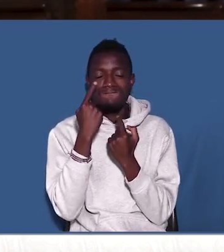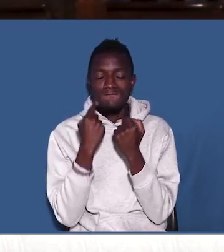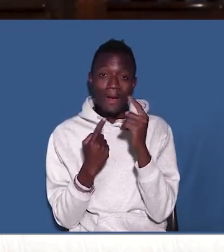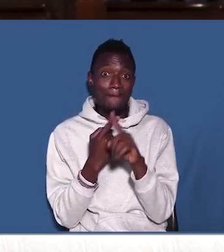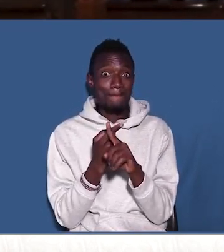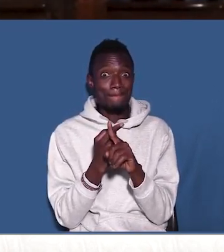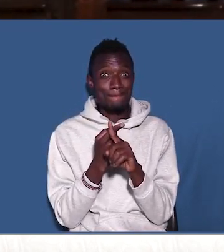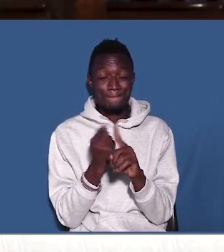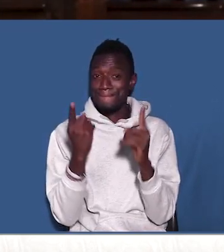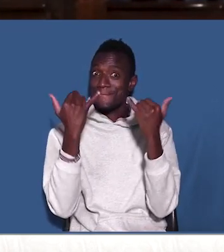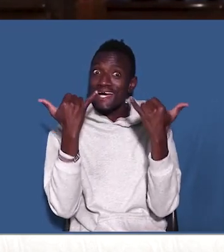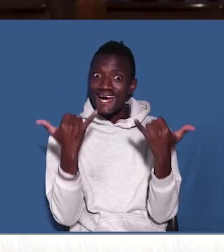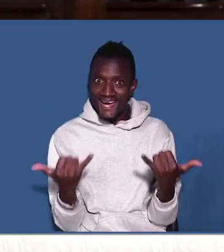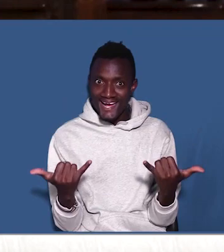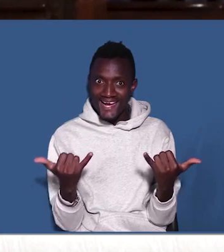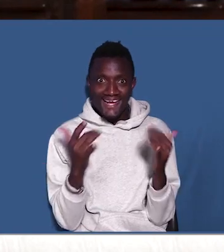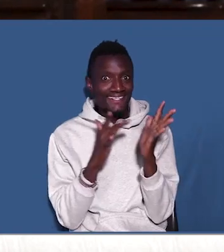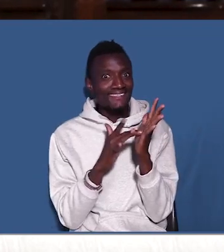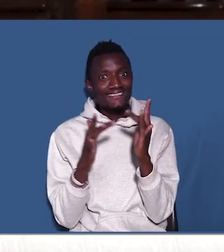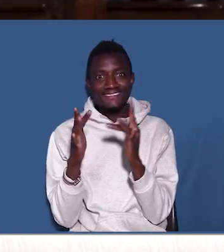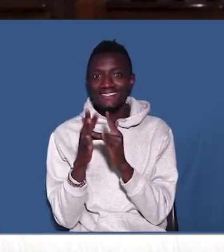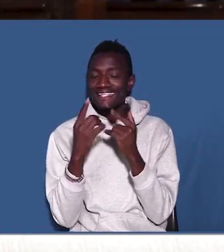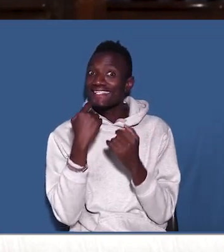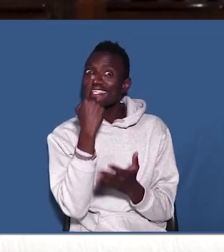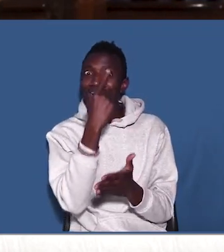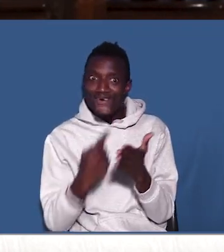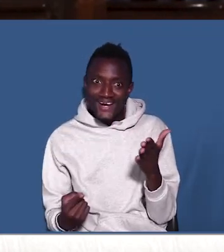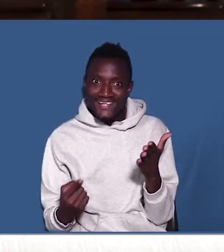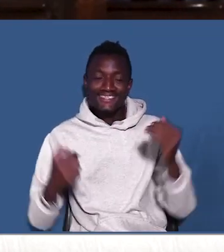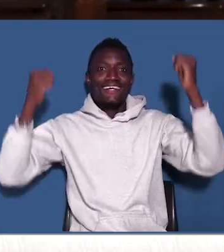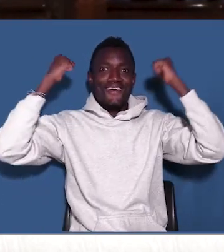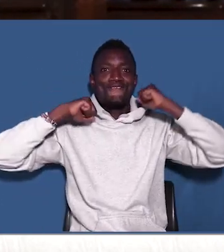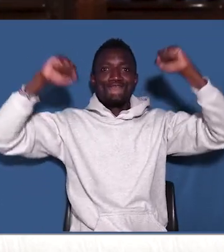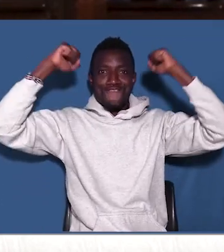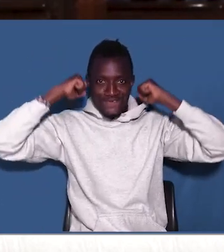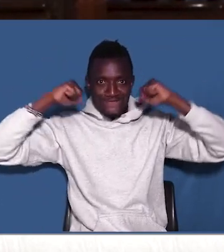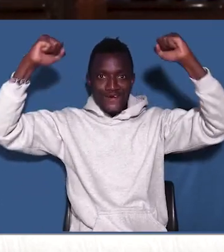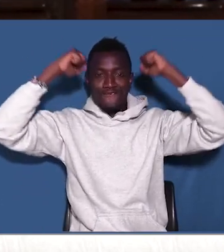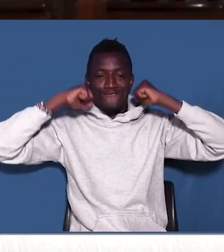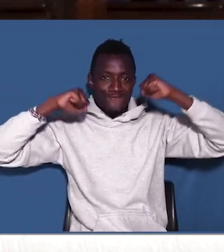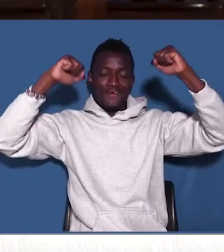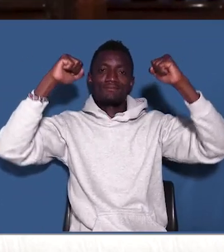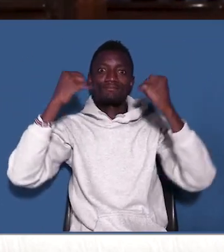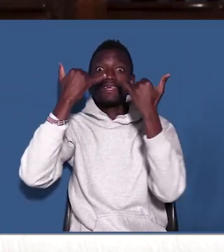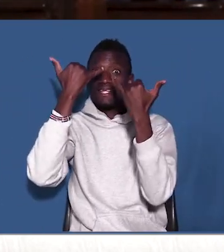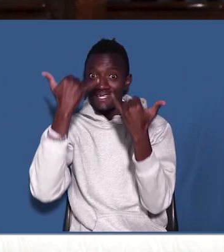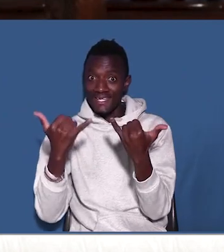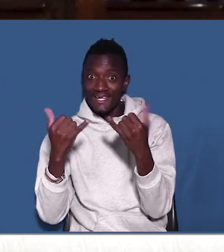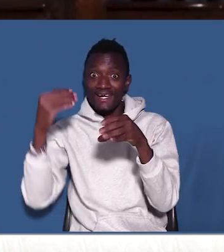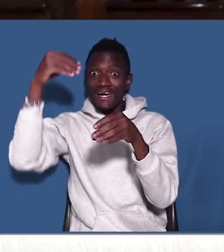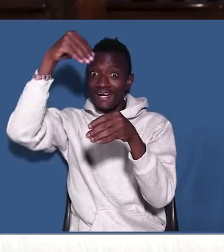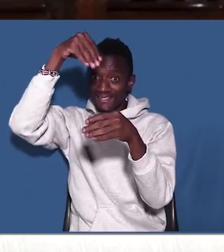he's announcing his victory. He moves into death, not